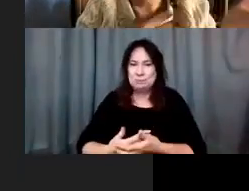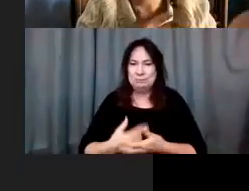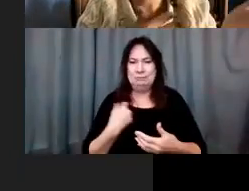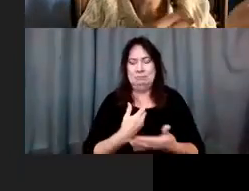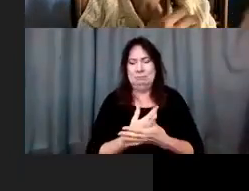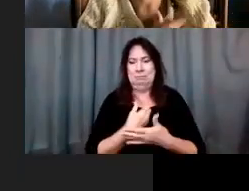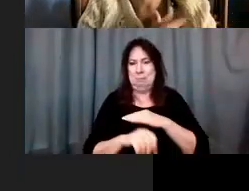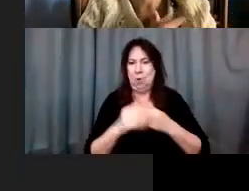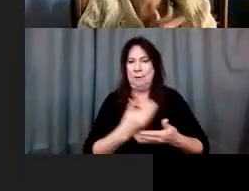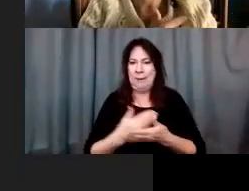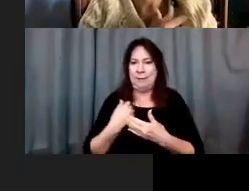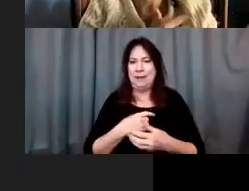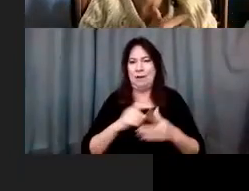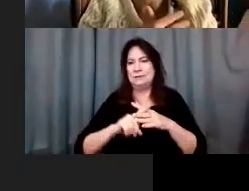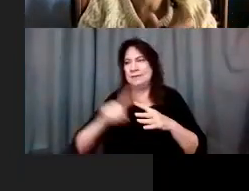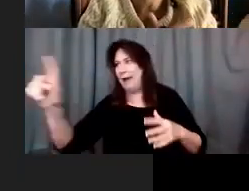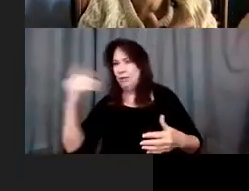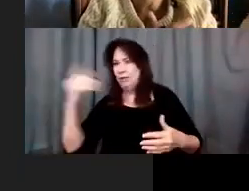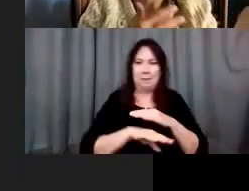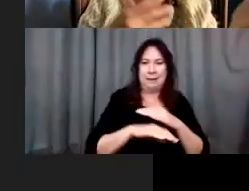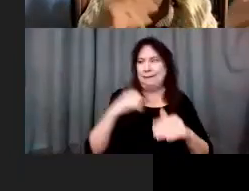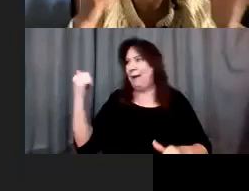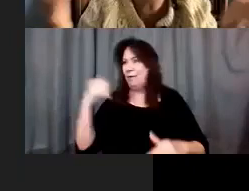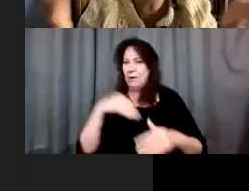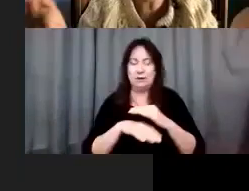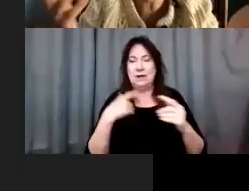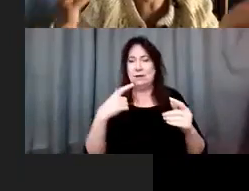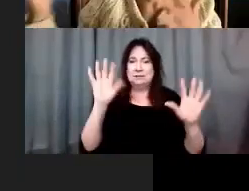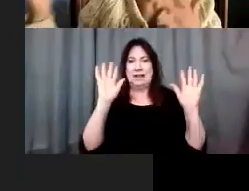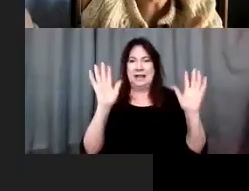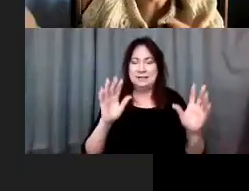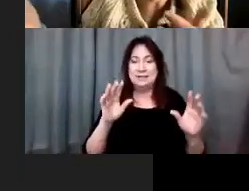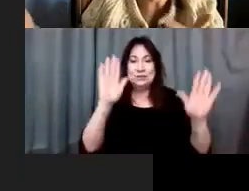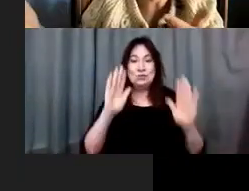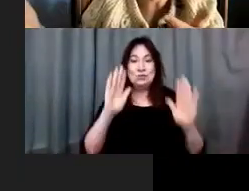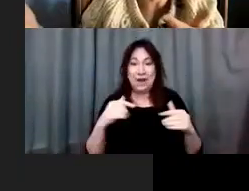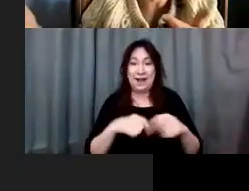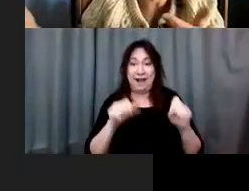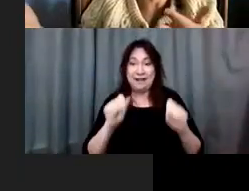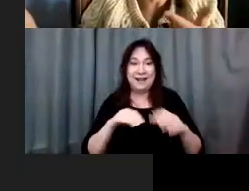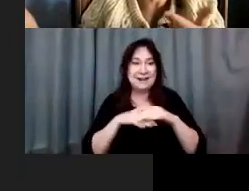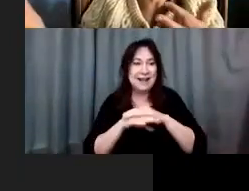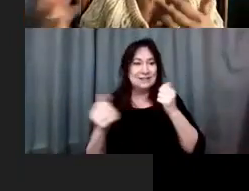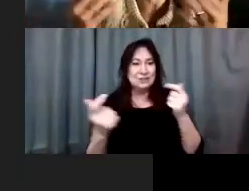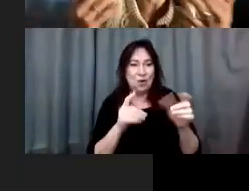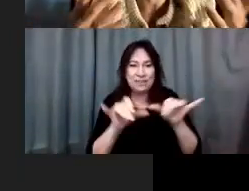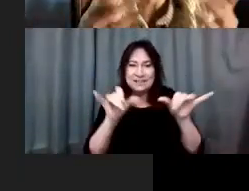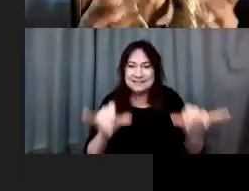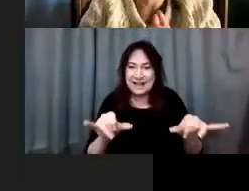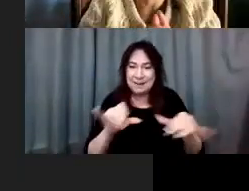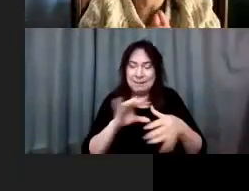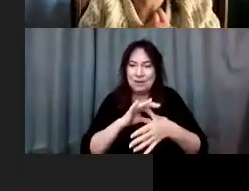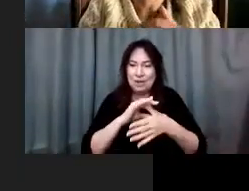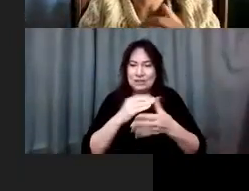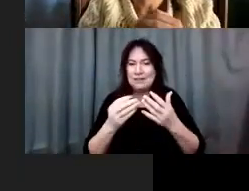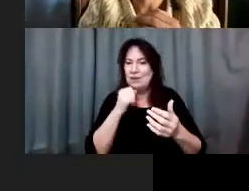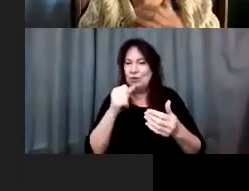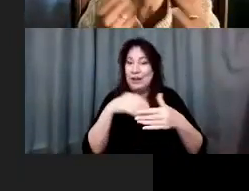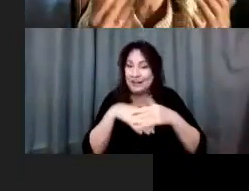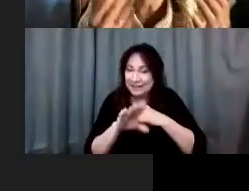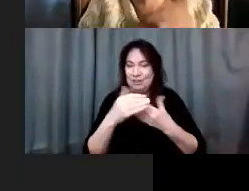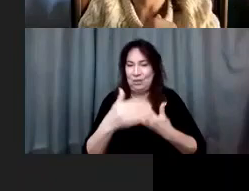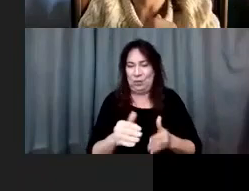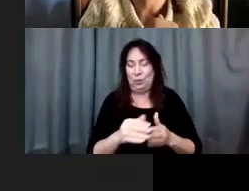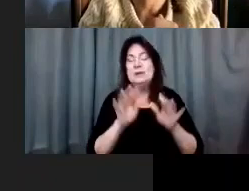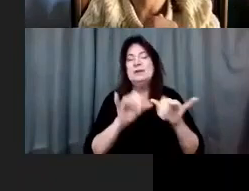out of the room. And every time I was out of the room to nurse, I was like, this is great. I can access all the same content even though I'm not in the room.